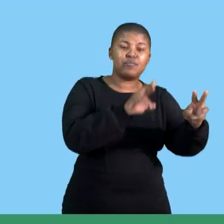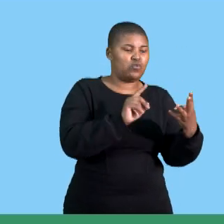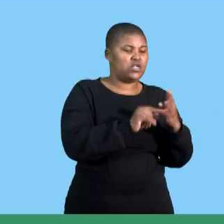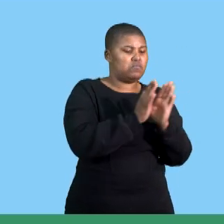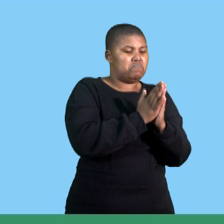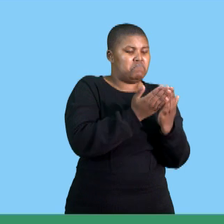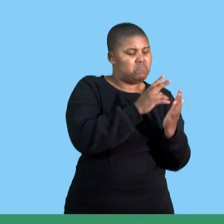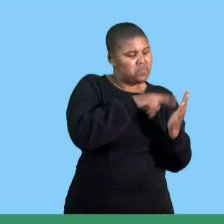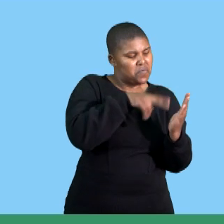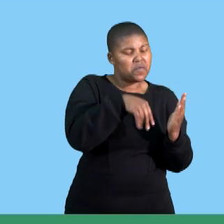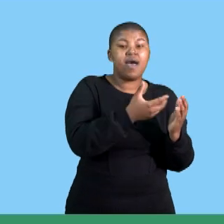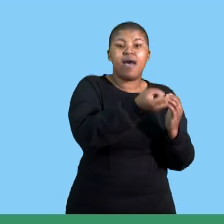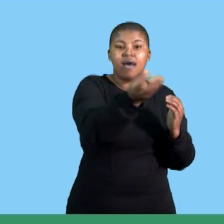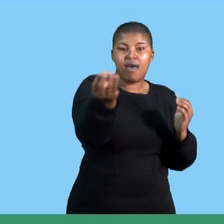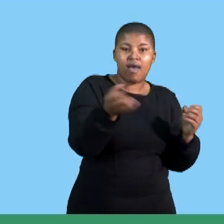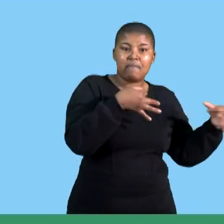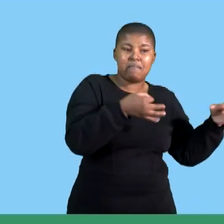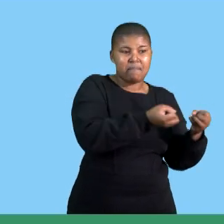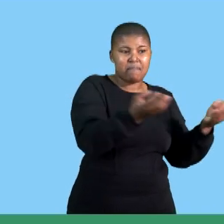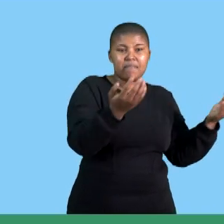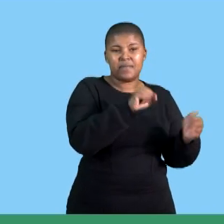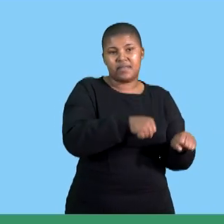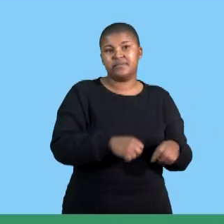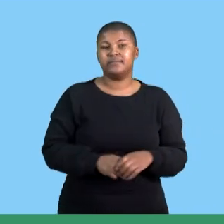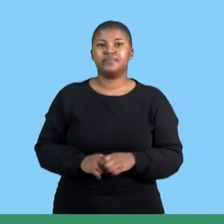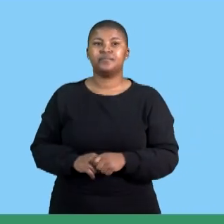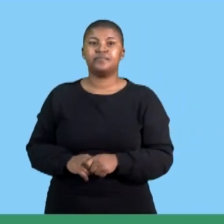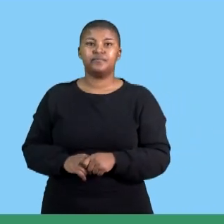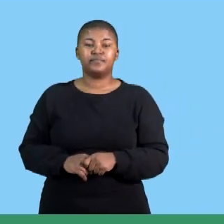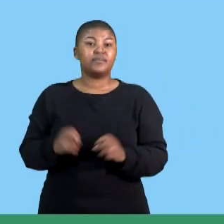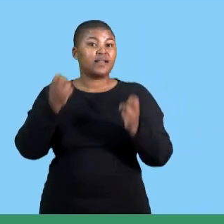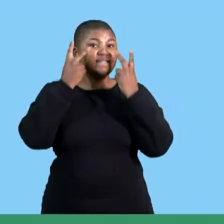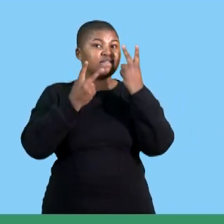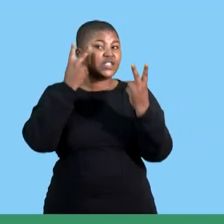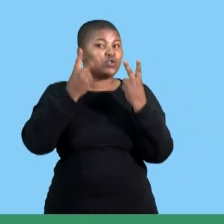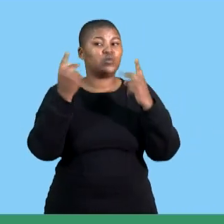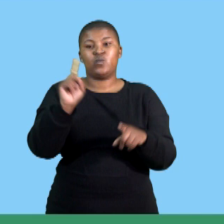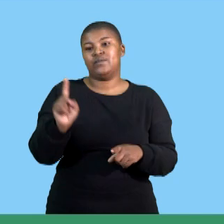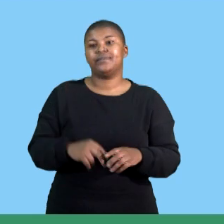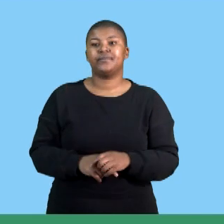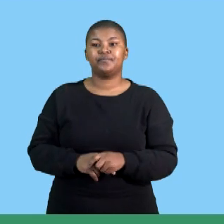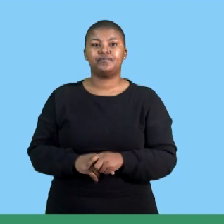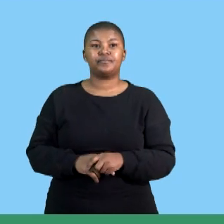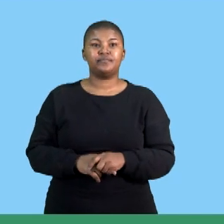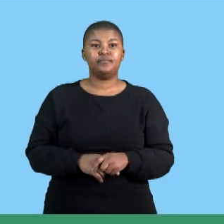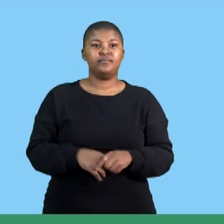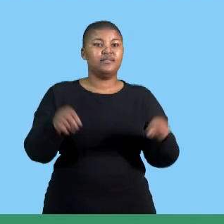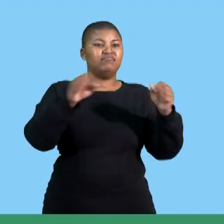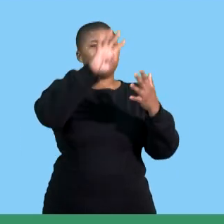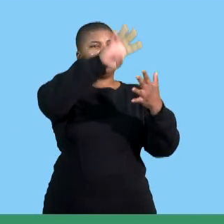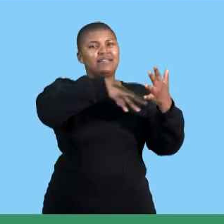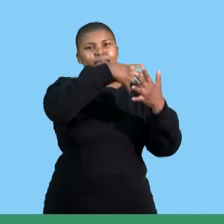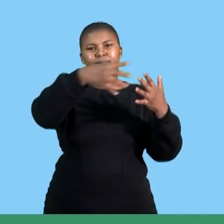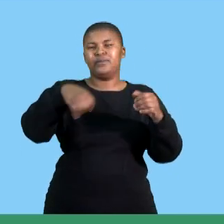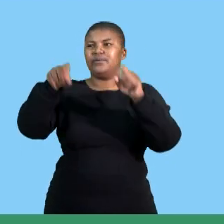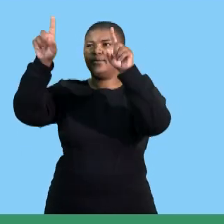we have brochures and handouts. Then the types of visual aids that we have a table, we